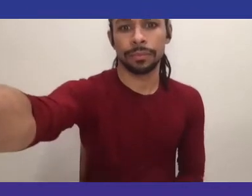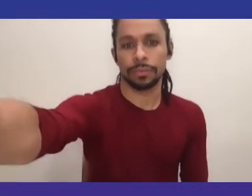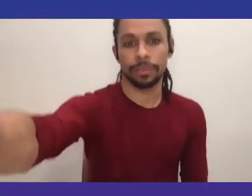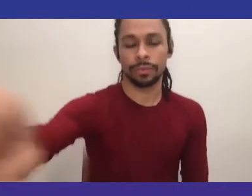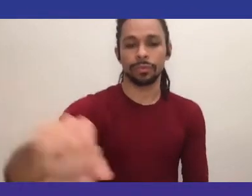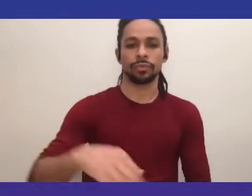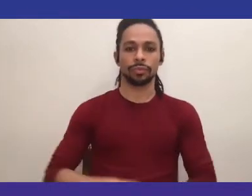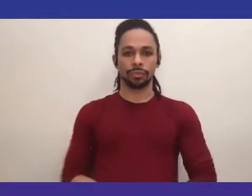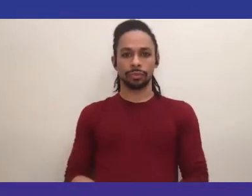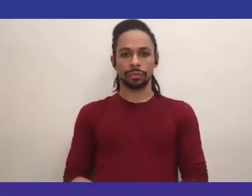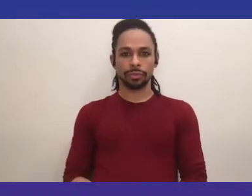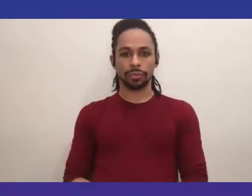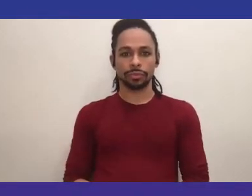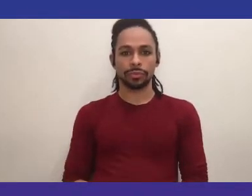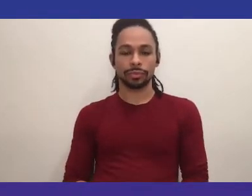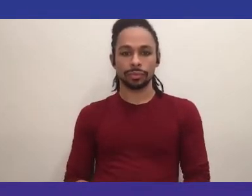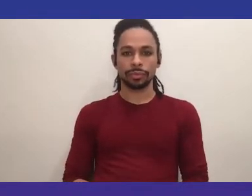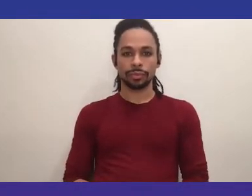Thank you for that.